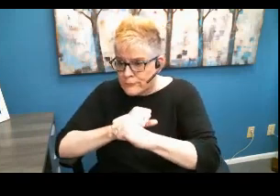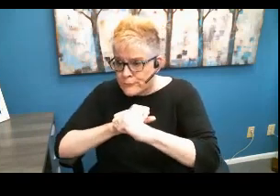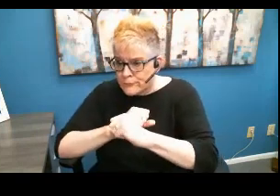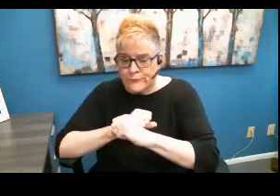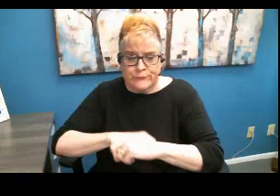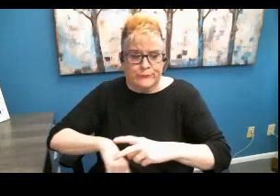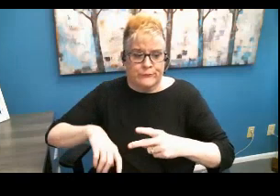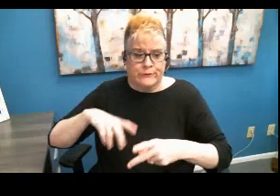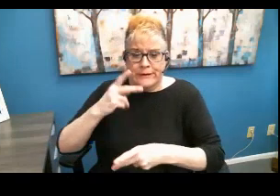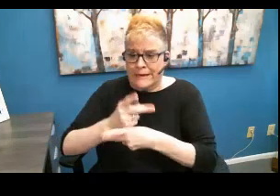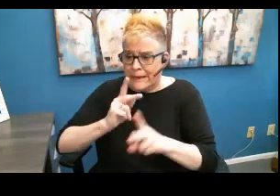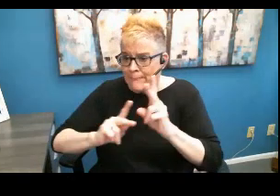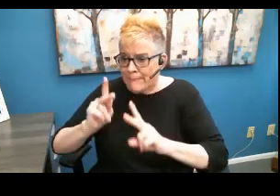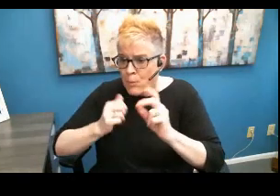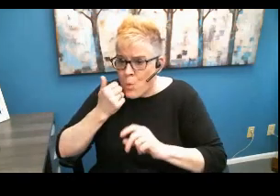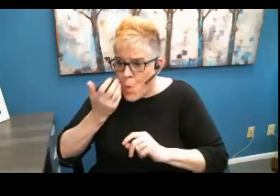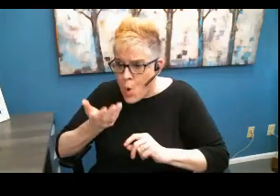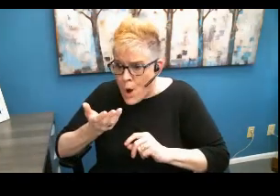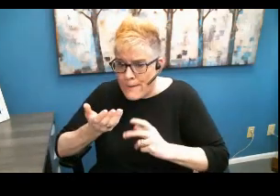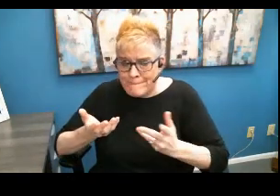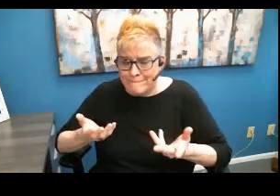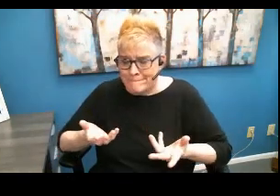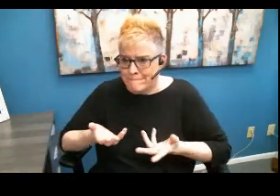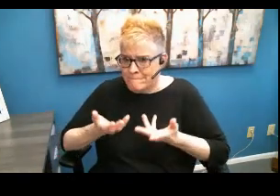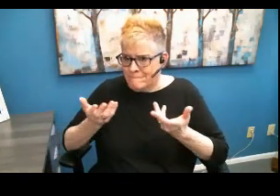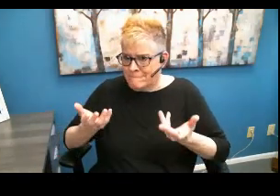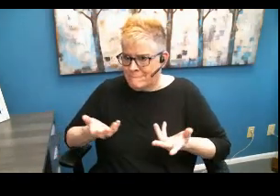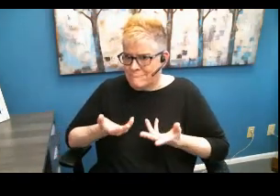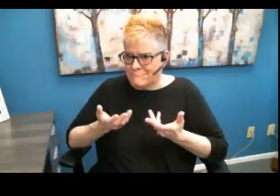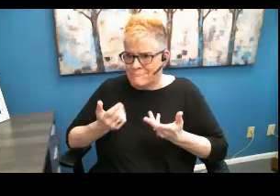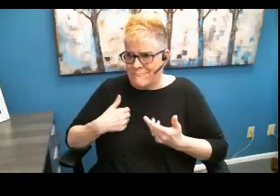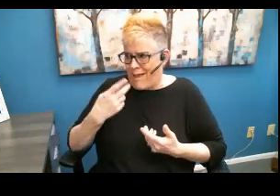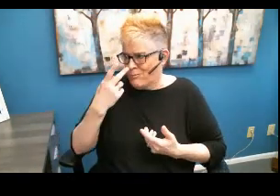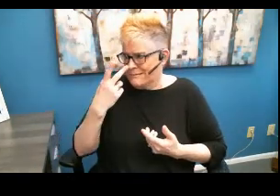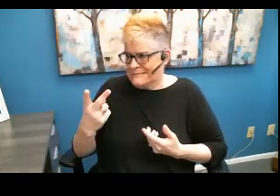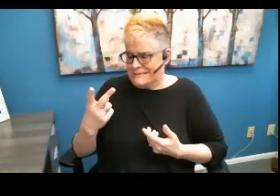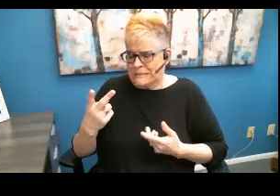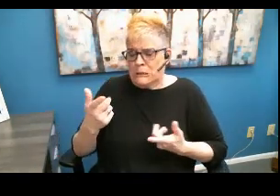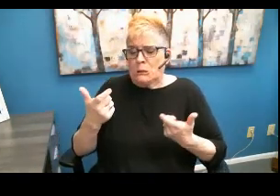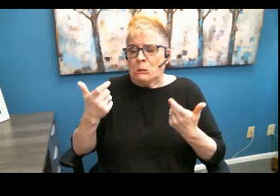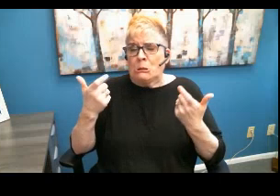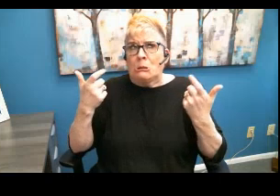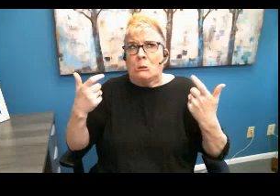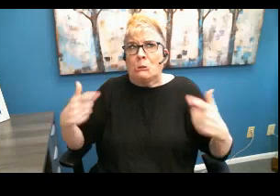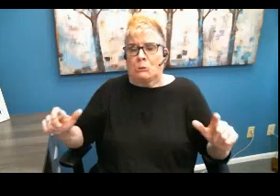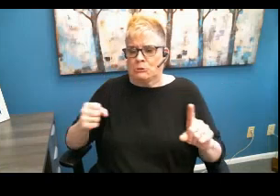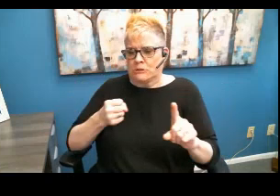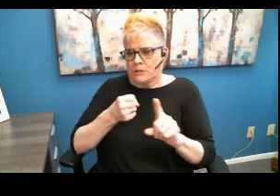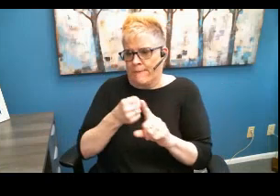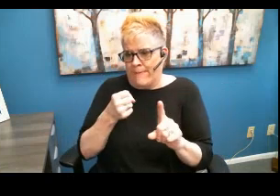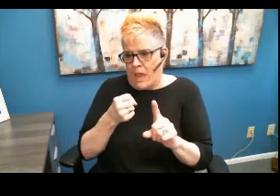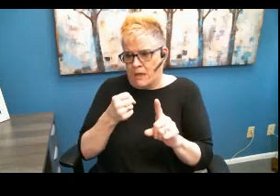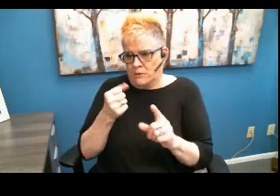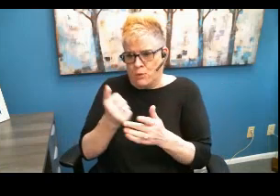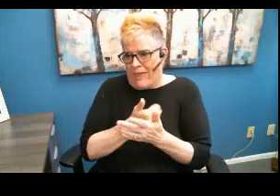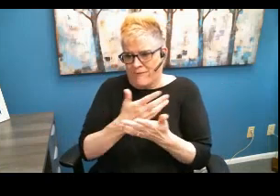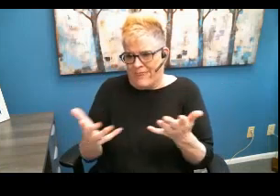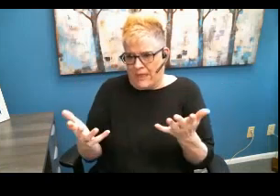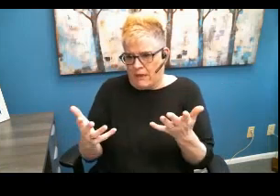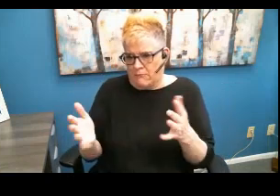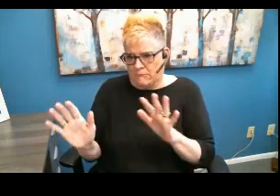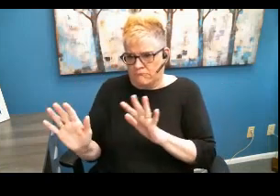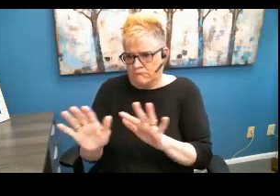people warm, in the wintertime operations. I would see a major impact to everything